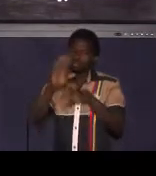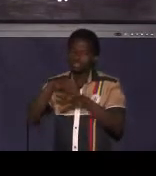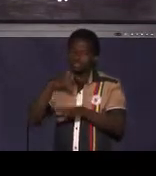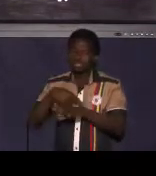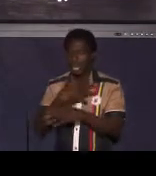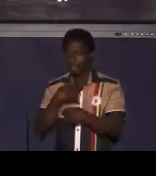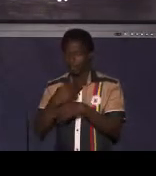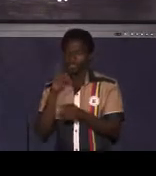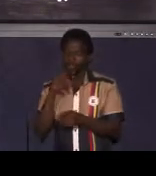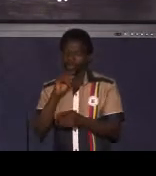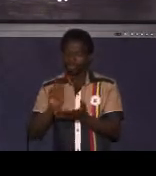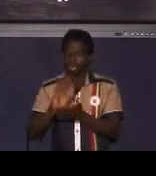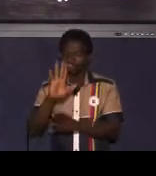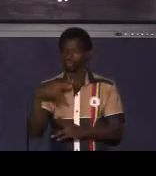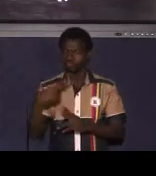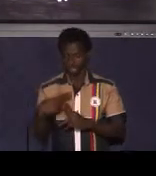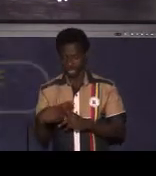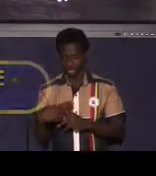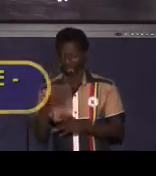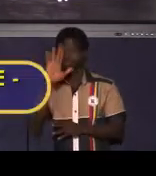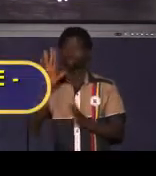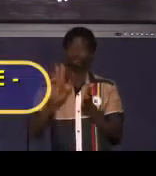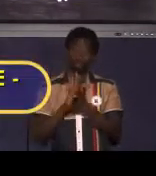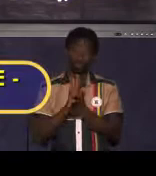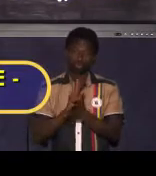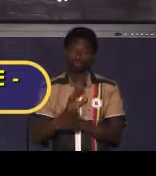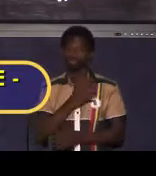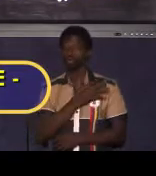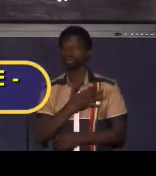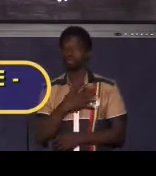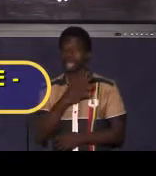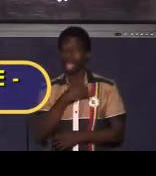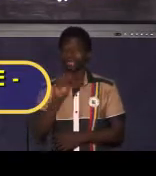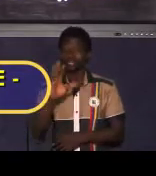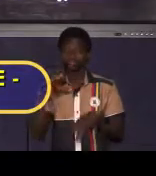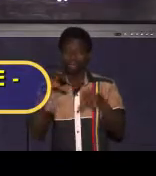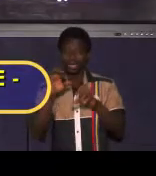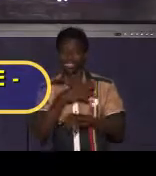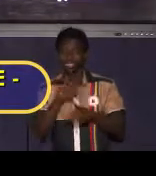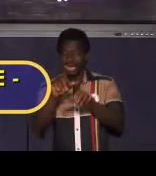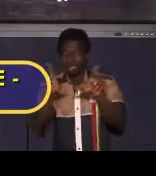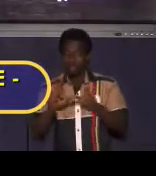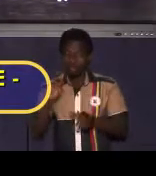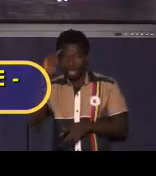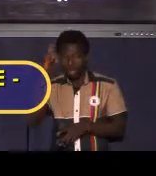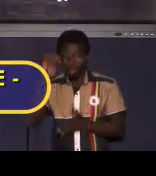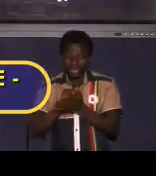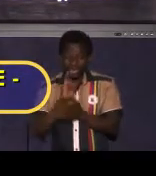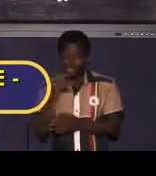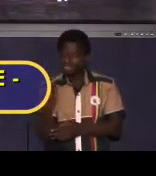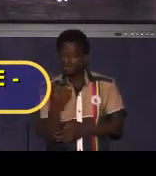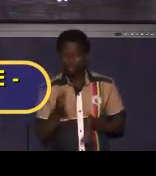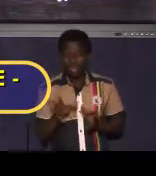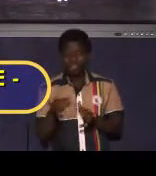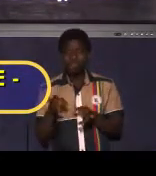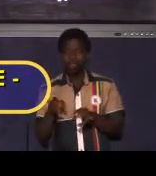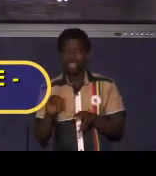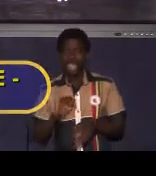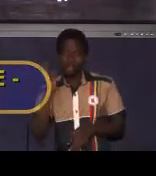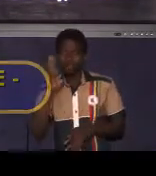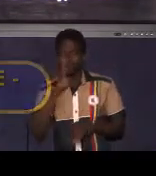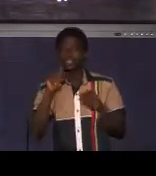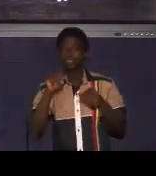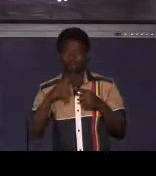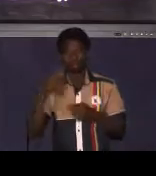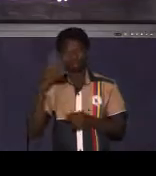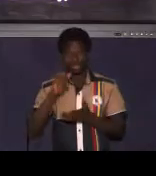time, and make sure you indicate your name, your school, your class, and your local government. That is the only way I'll be able